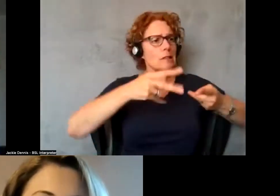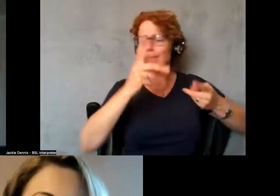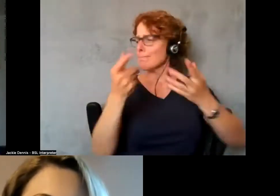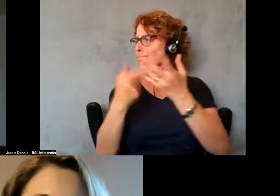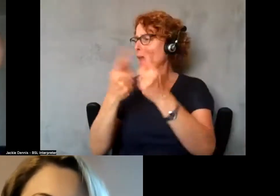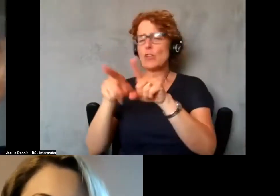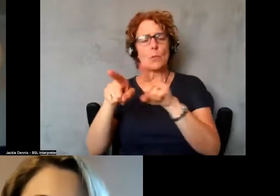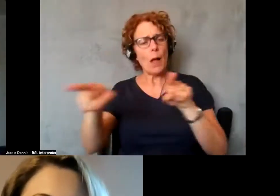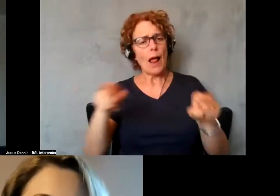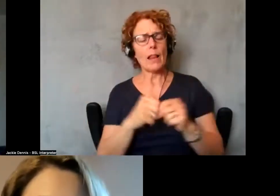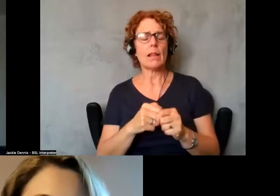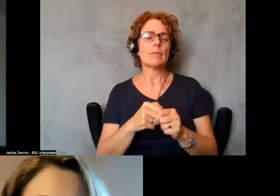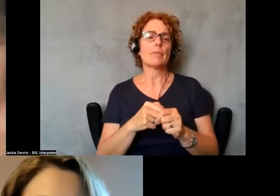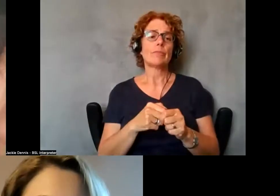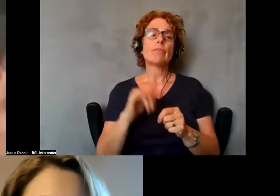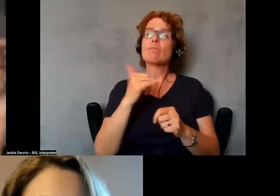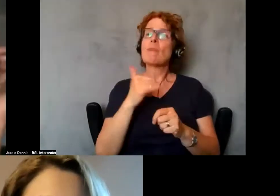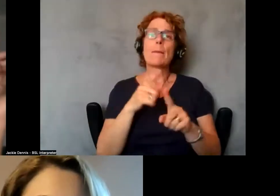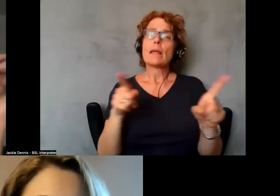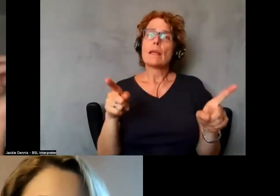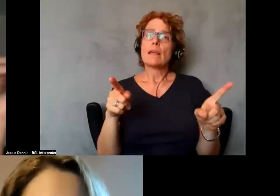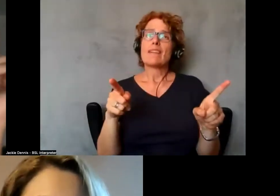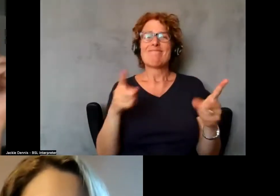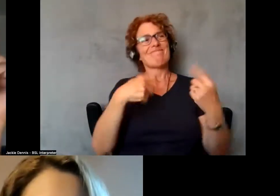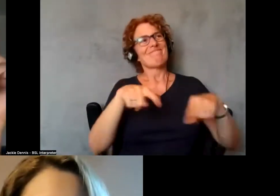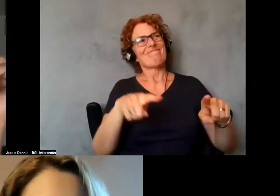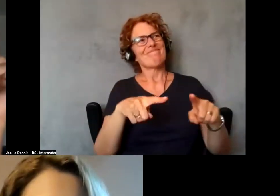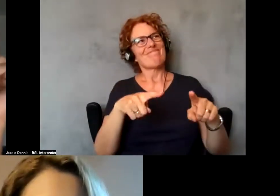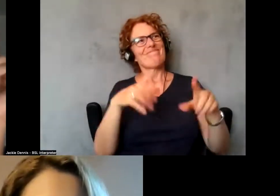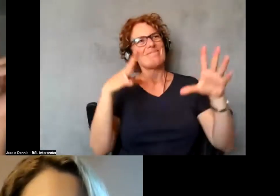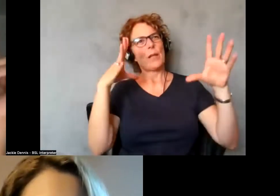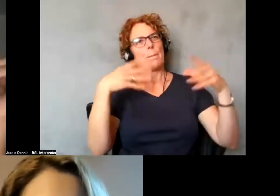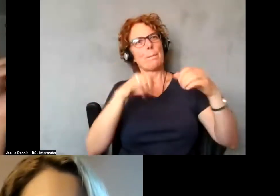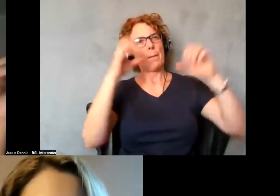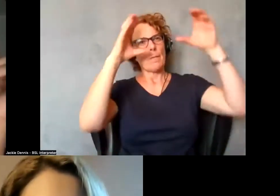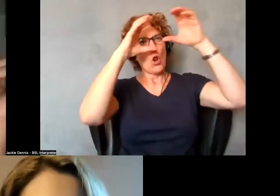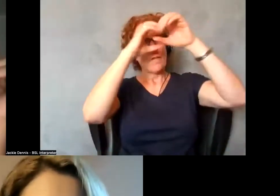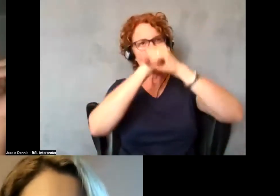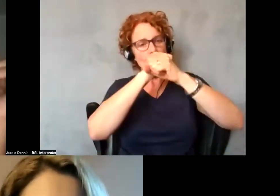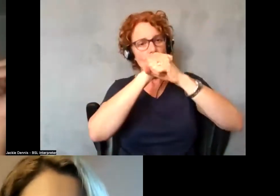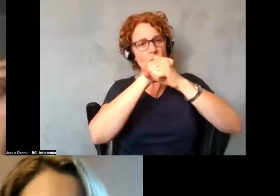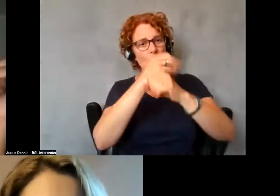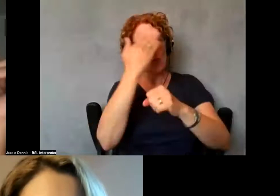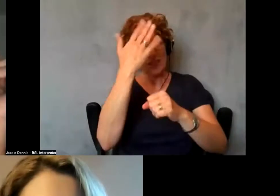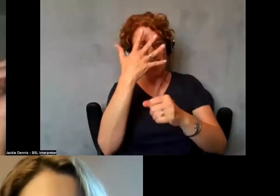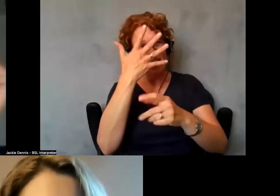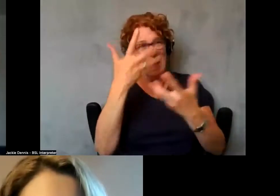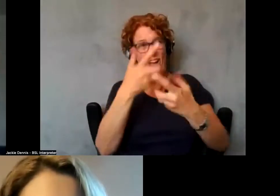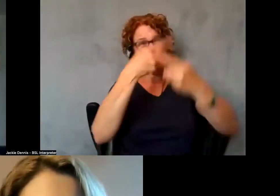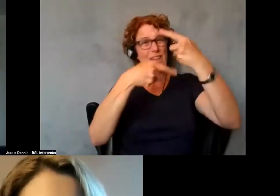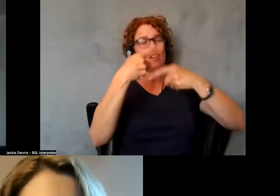So, you know, it may not, like, you know, for those who've lost vision, we don't yet know how to reverse